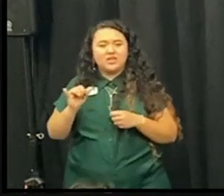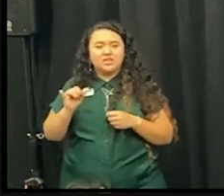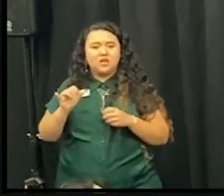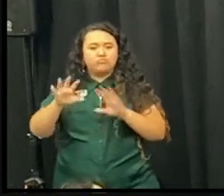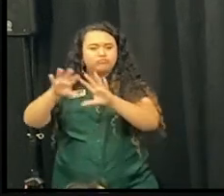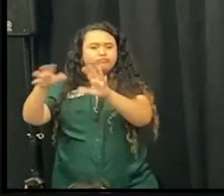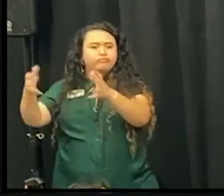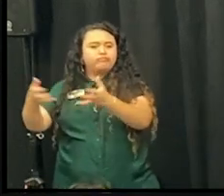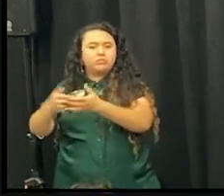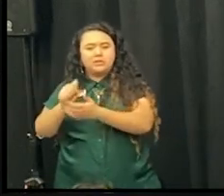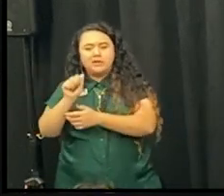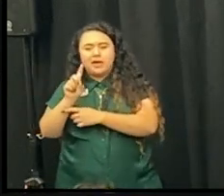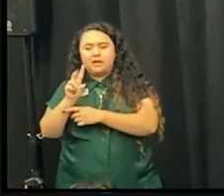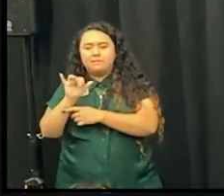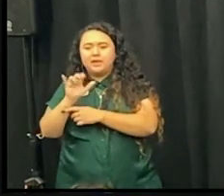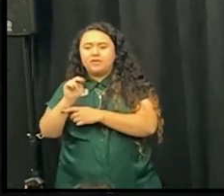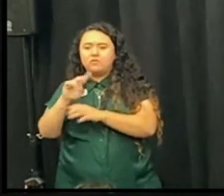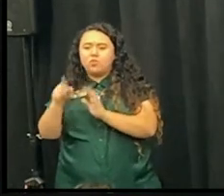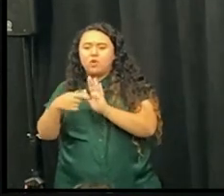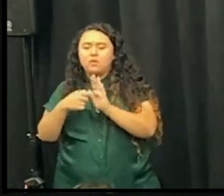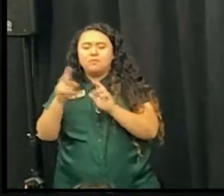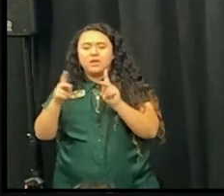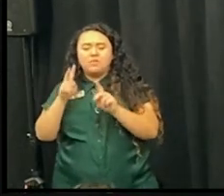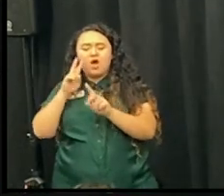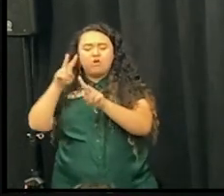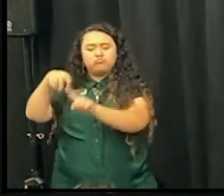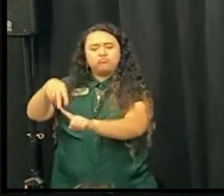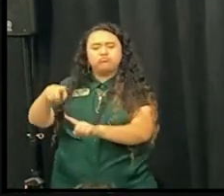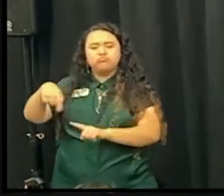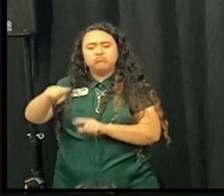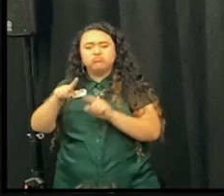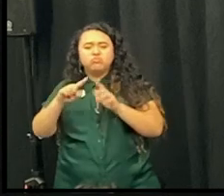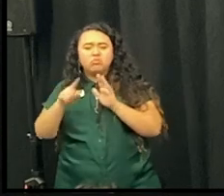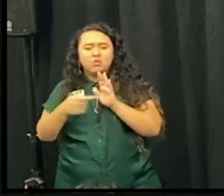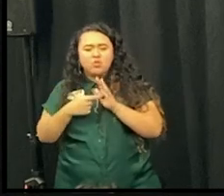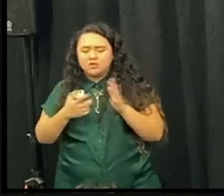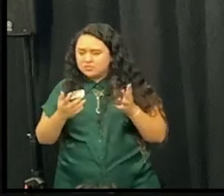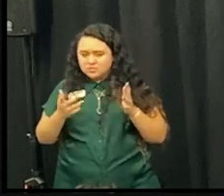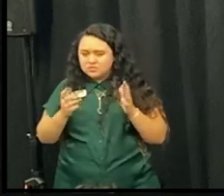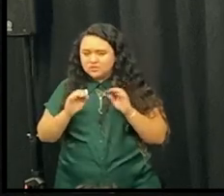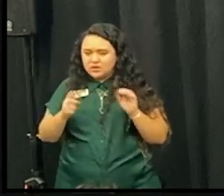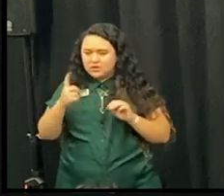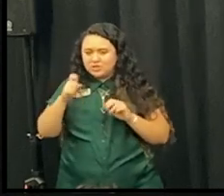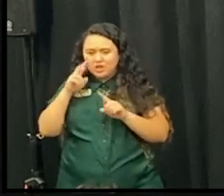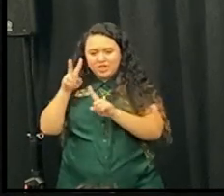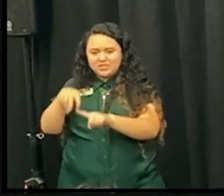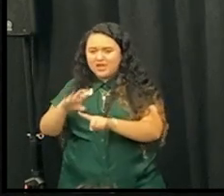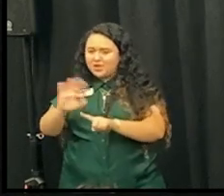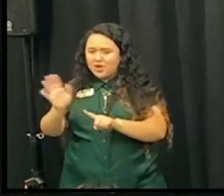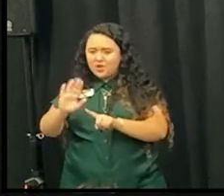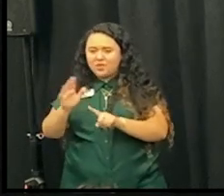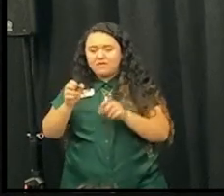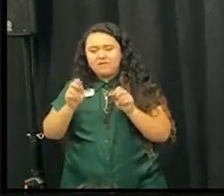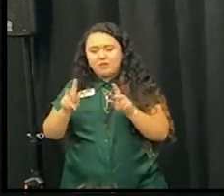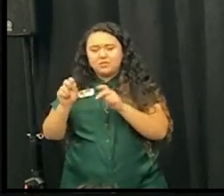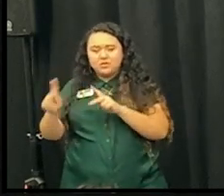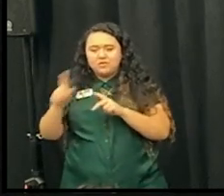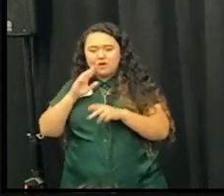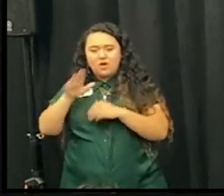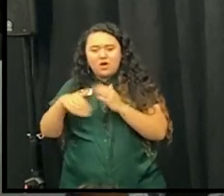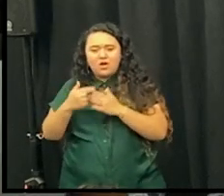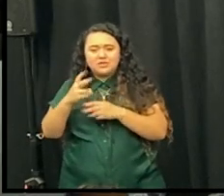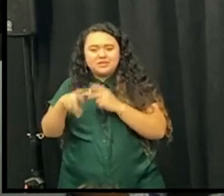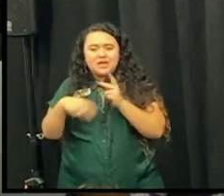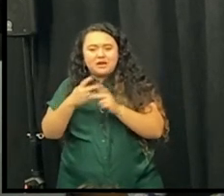this administrative way, and people sort of look down on those, which no one should. And there's opportunities for all kinds